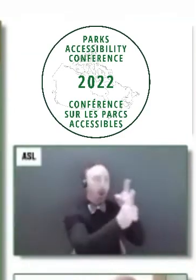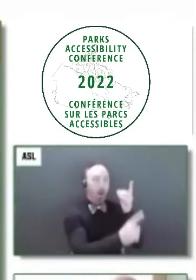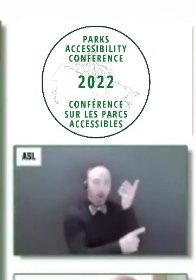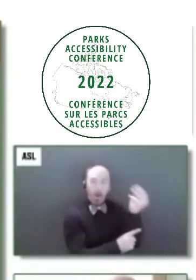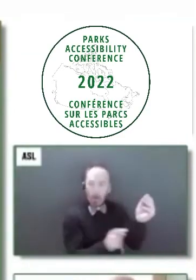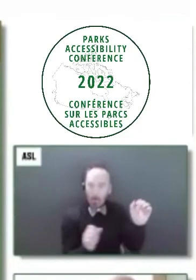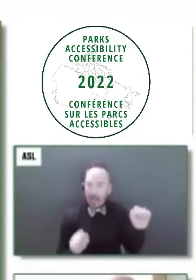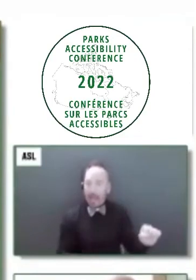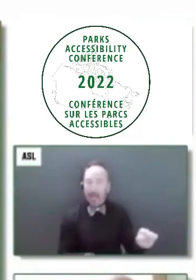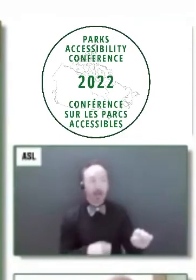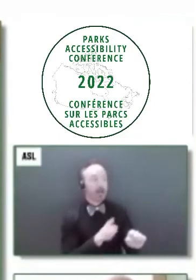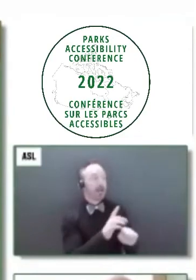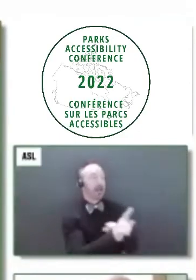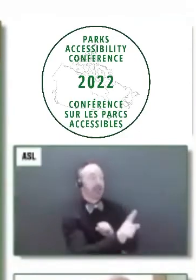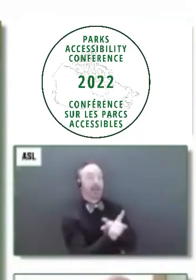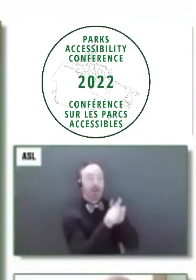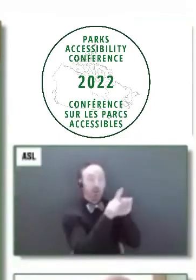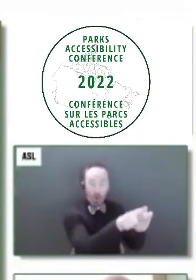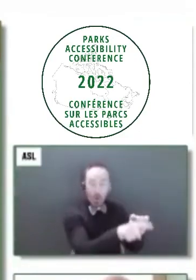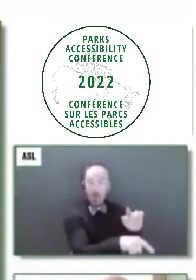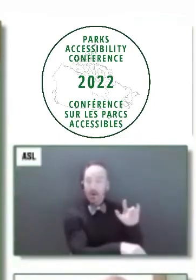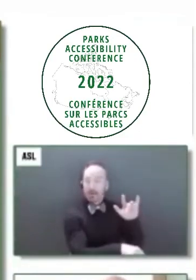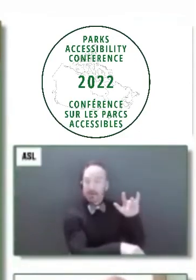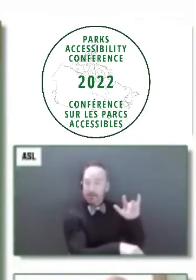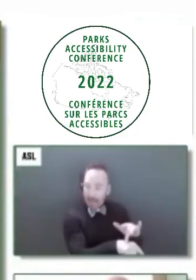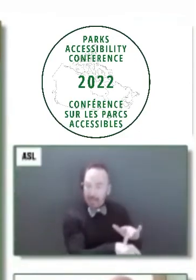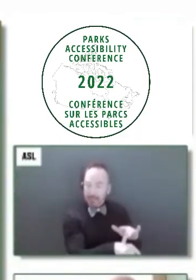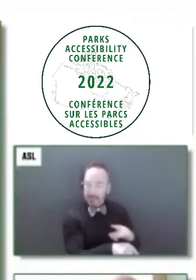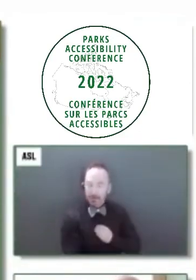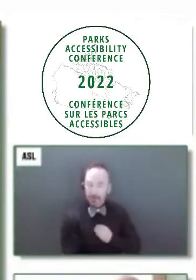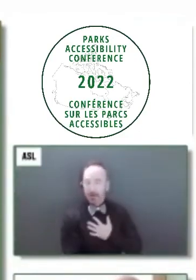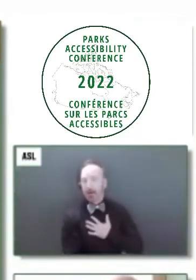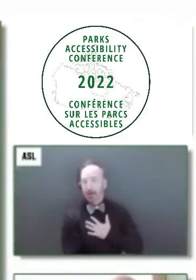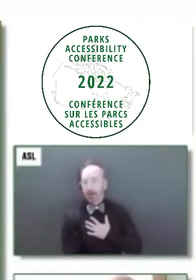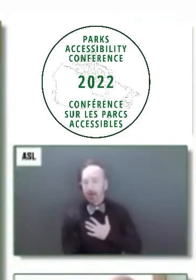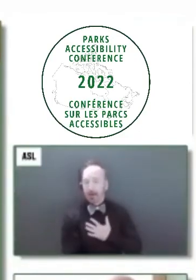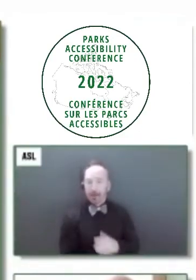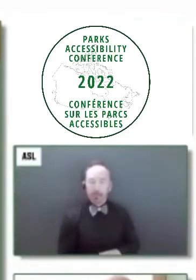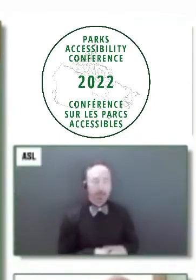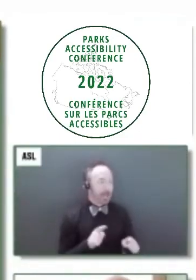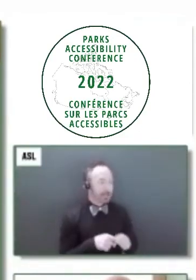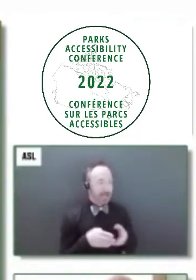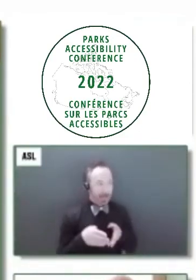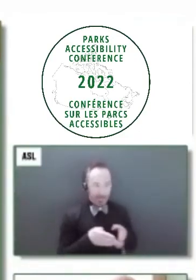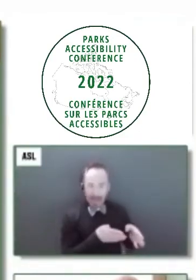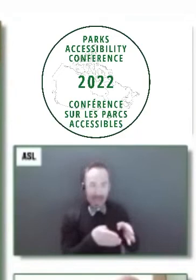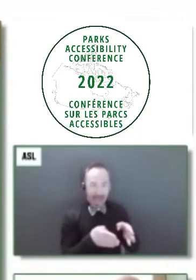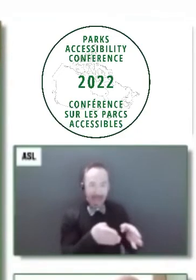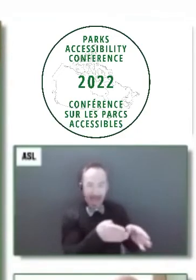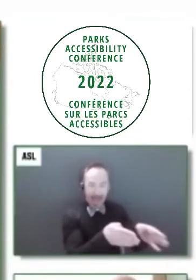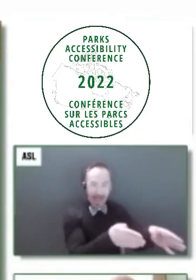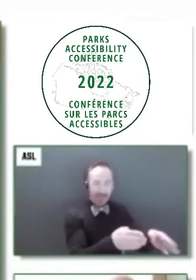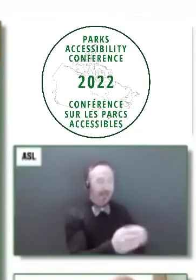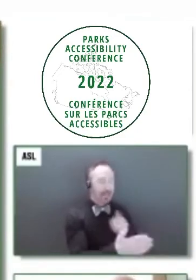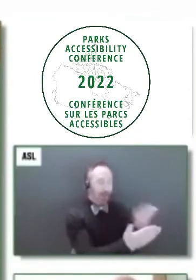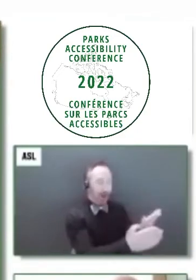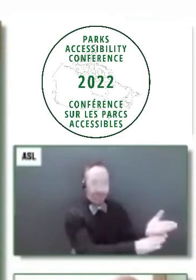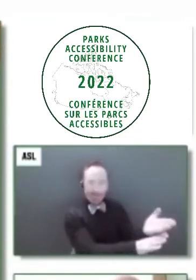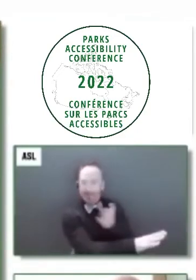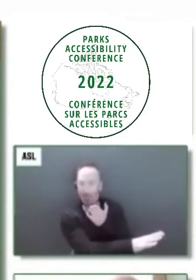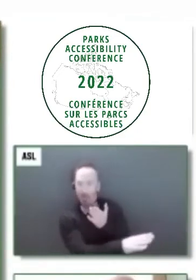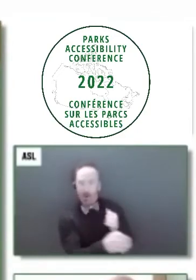destination, and even of course the trek along the way has many rewards. Next slide, please.